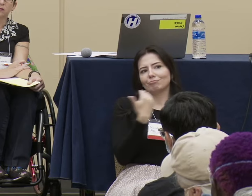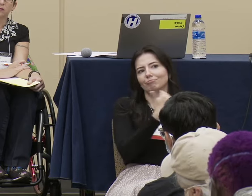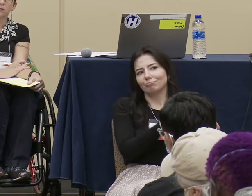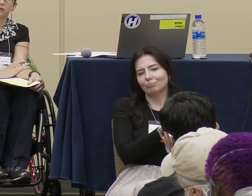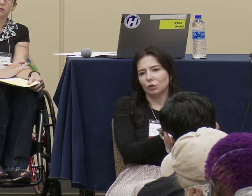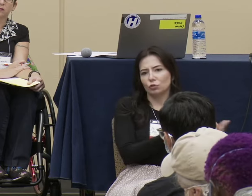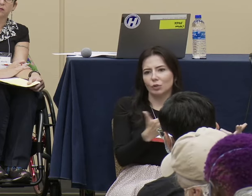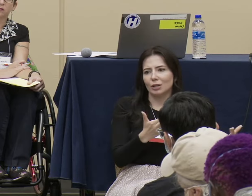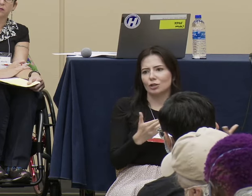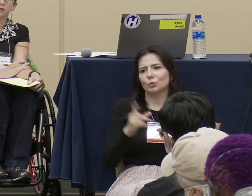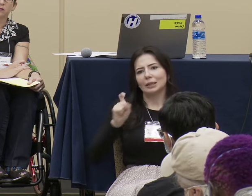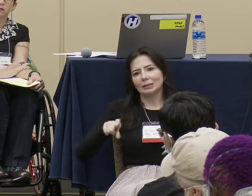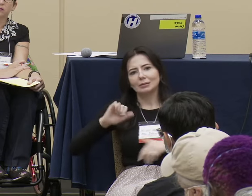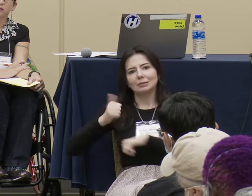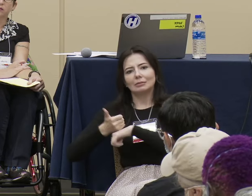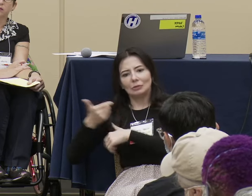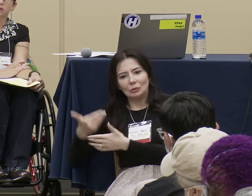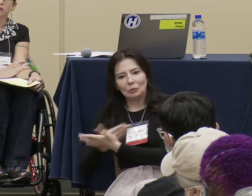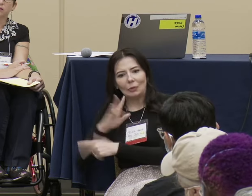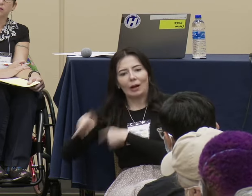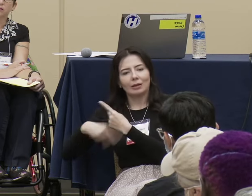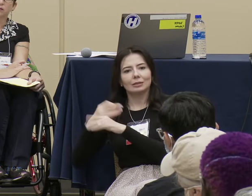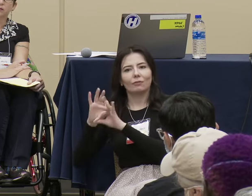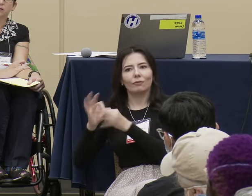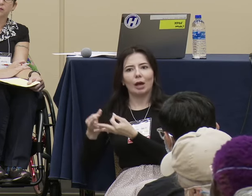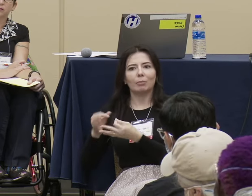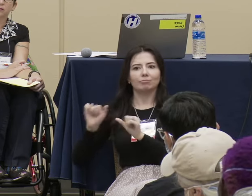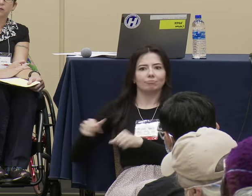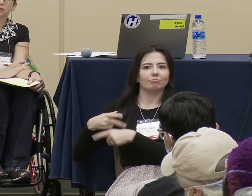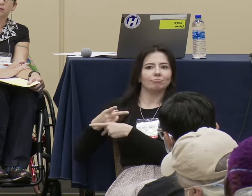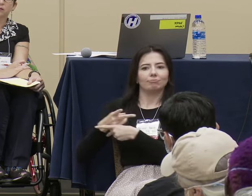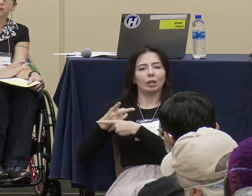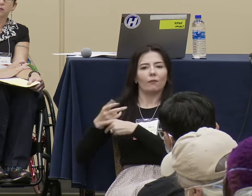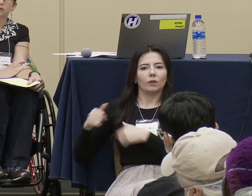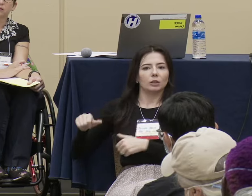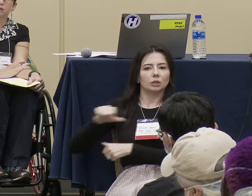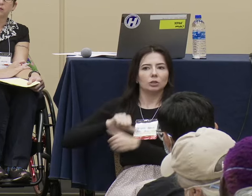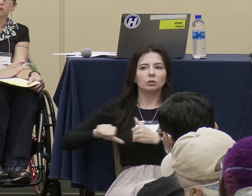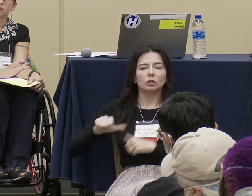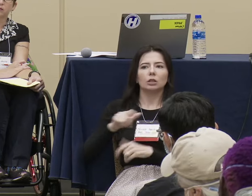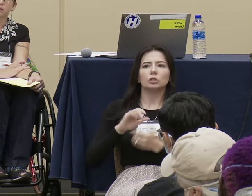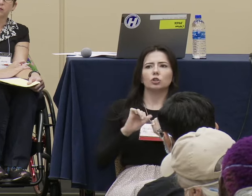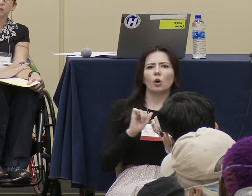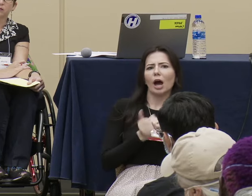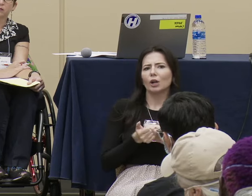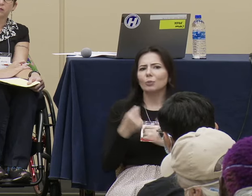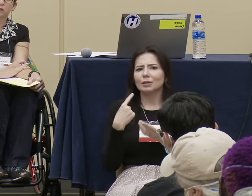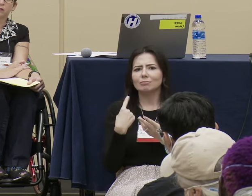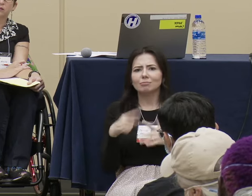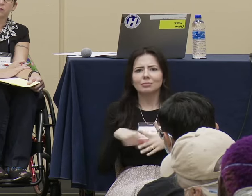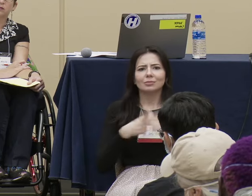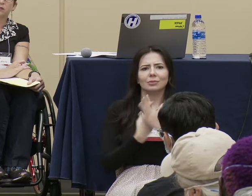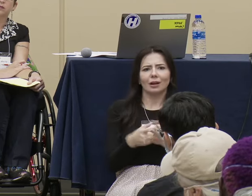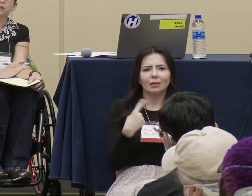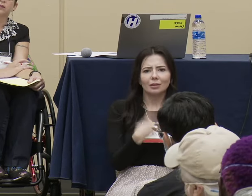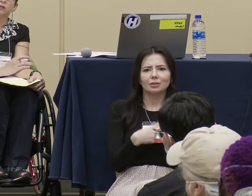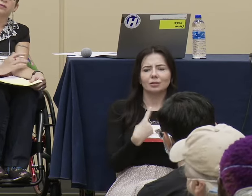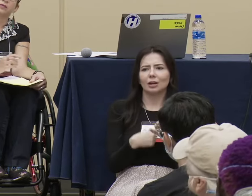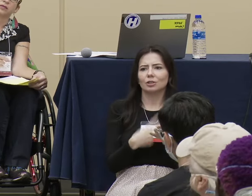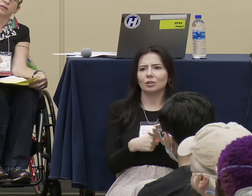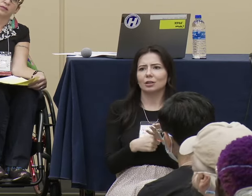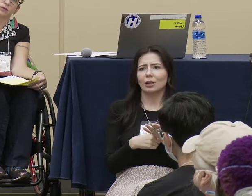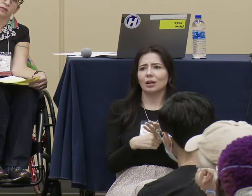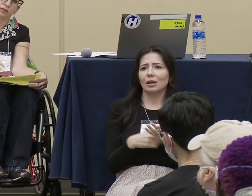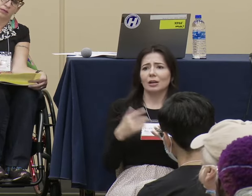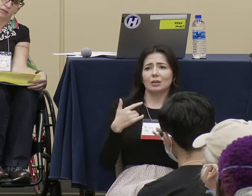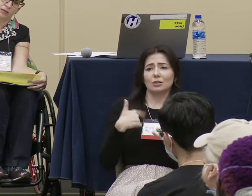lot about what that means, like the resources that you need for that, but how do you even just start that right now for myself as